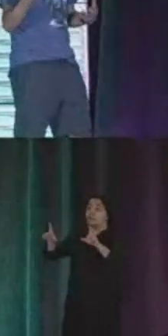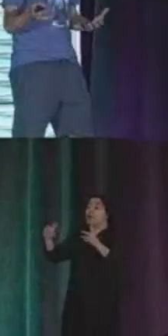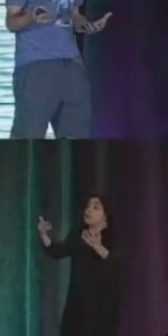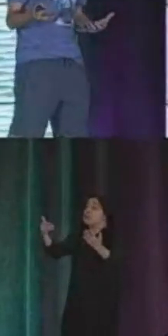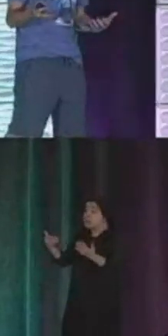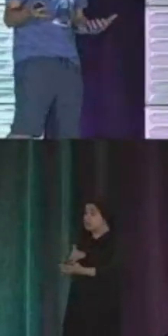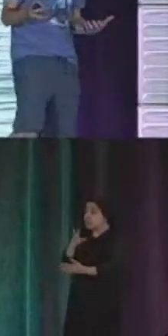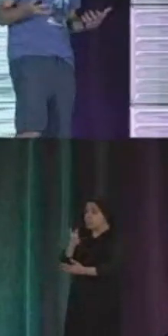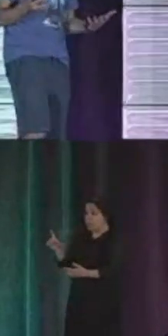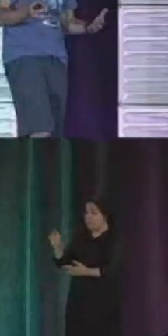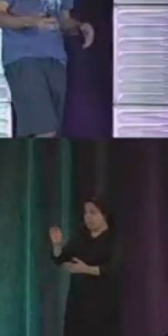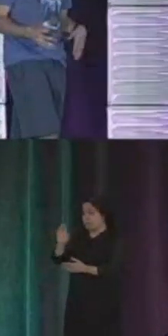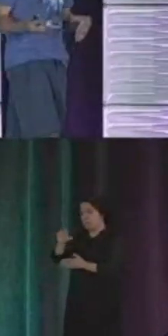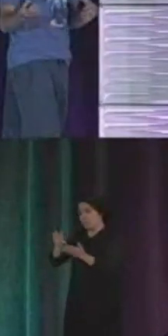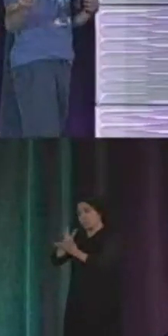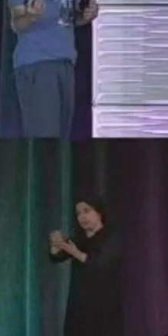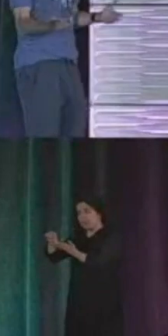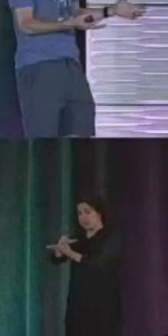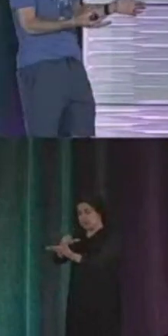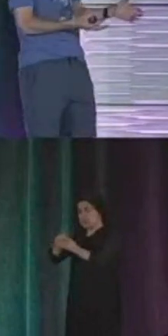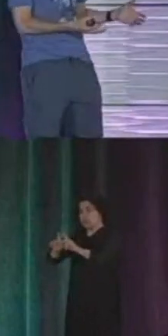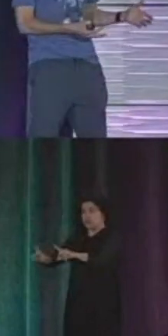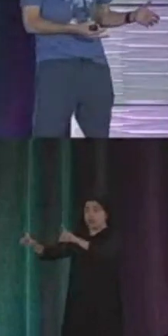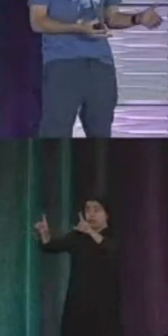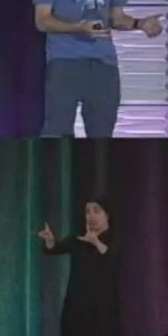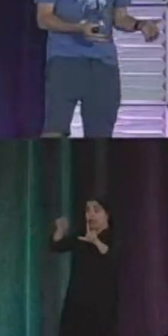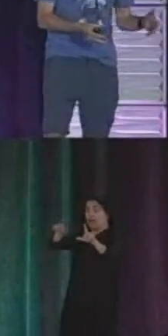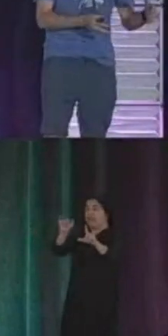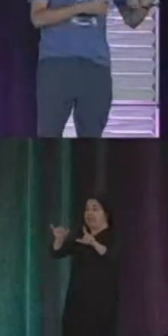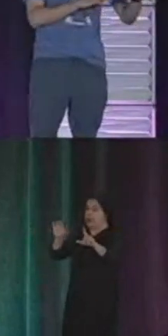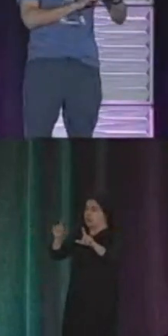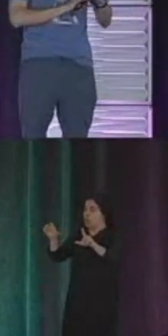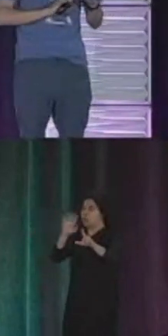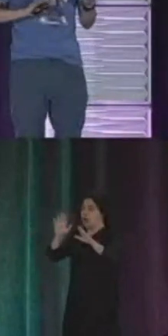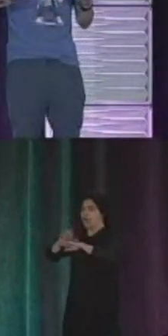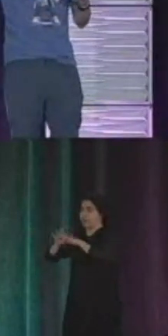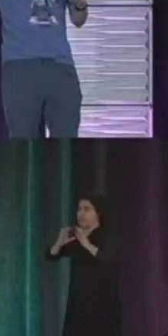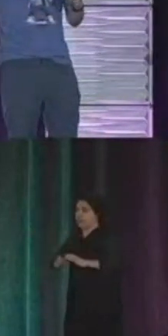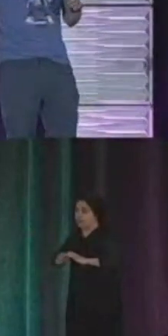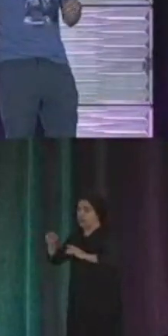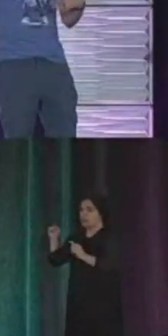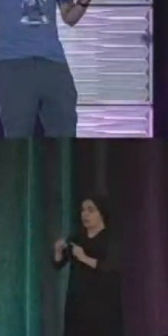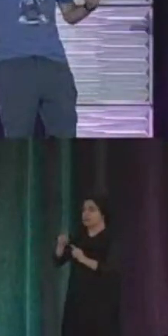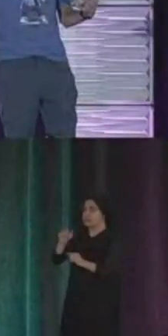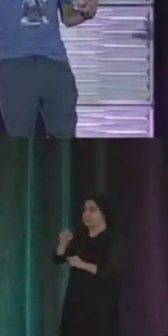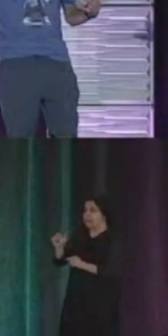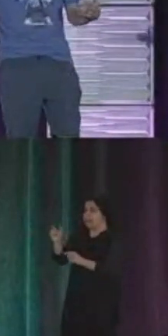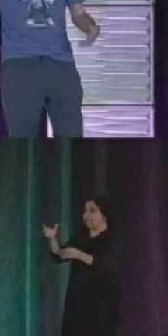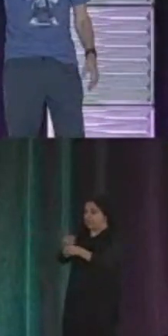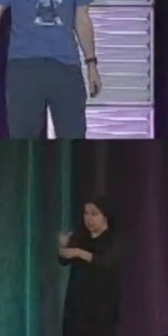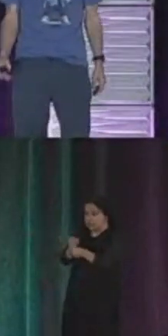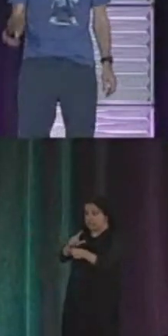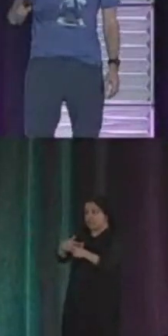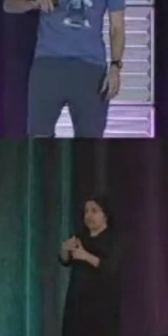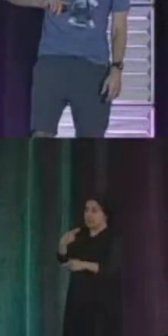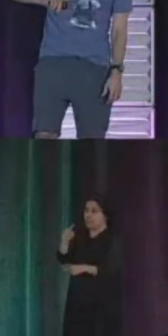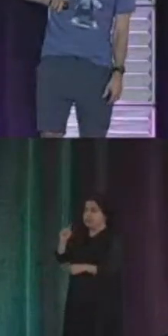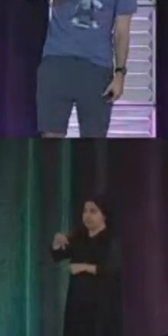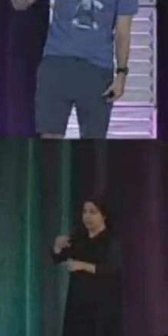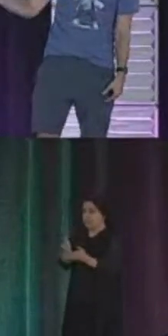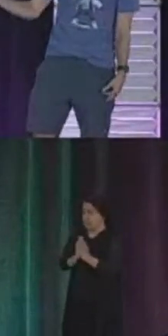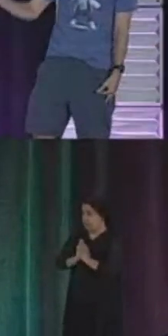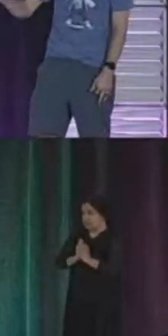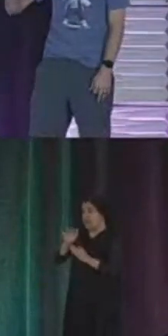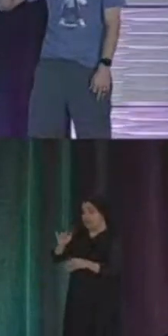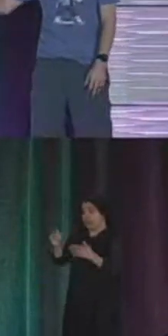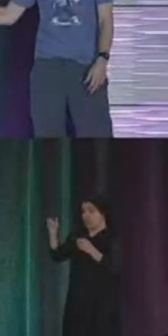And so there will be routing code on the client that goes into some data fetching code, and that will make an HTTP request. So this, on